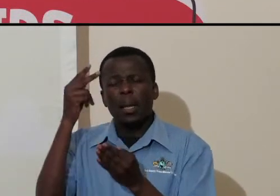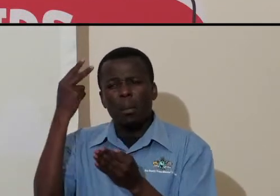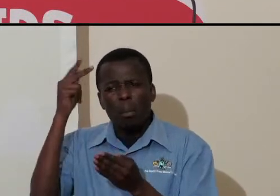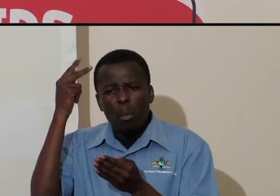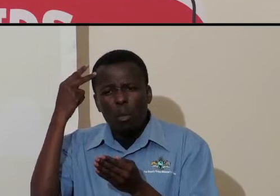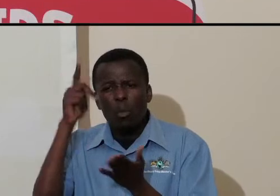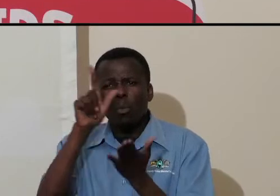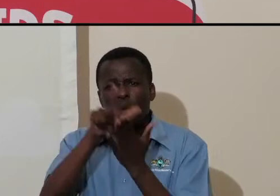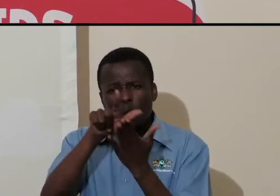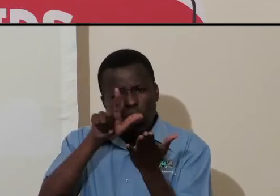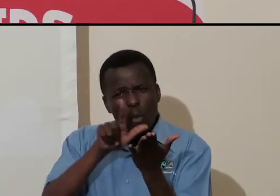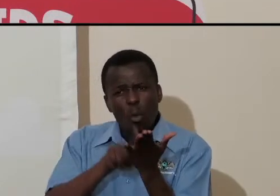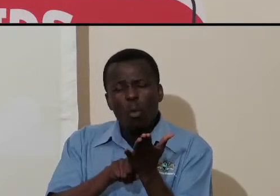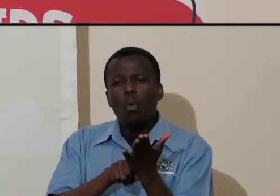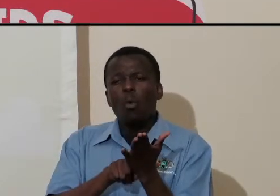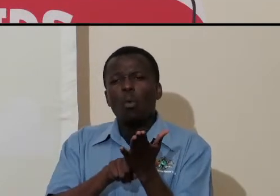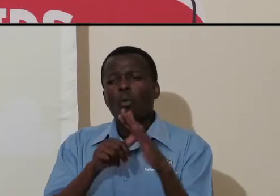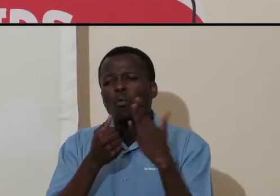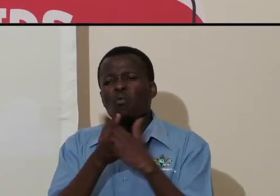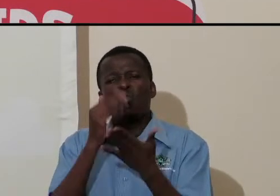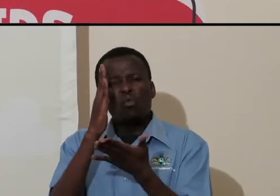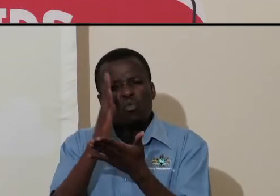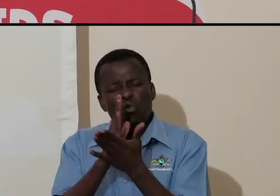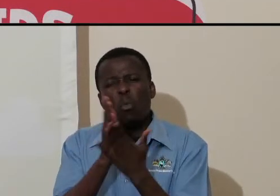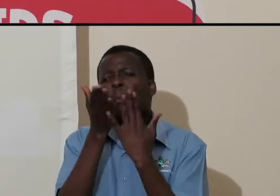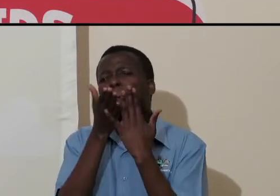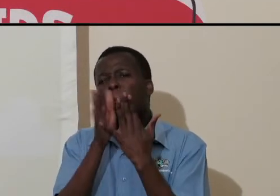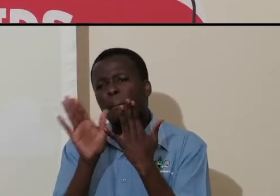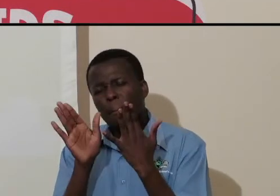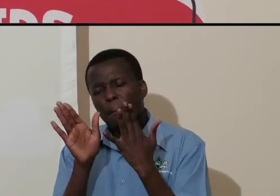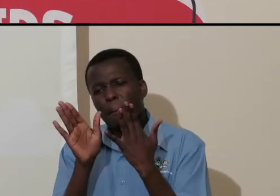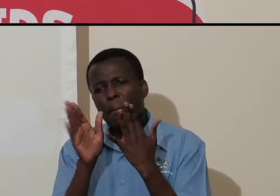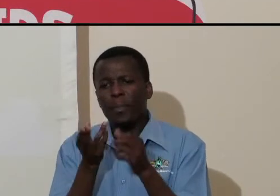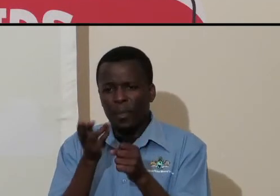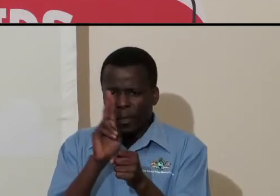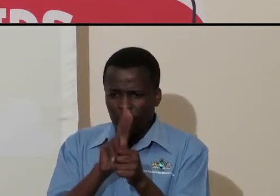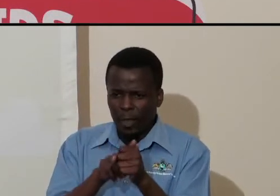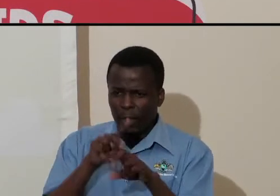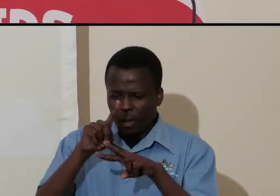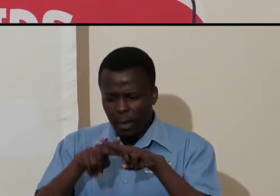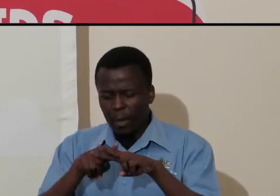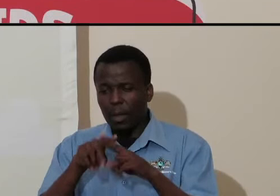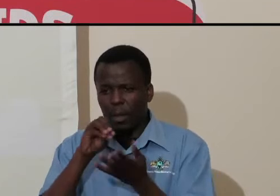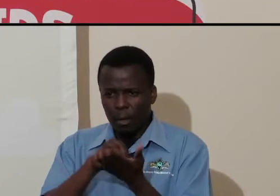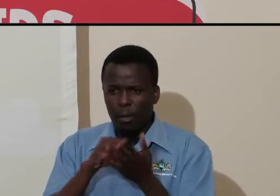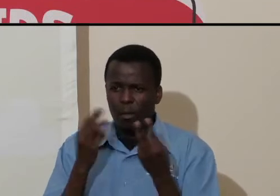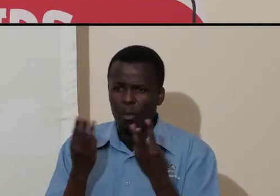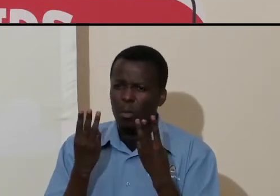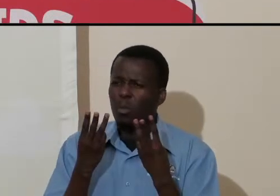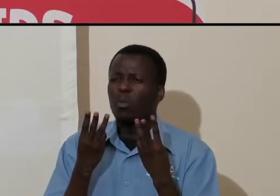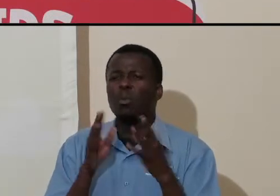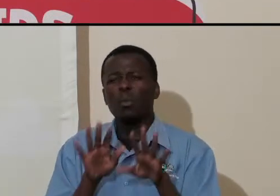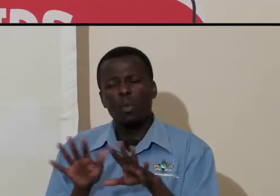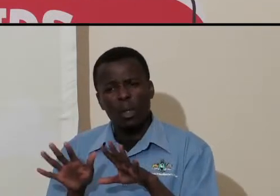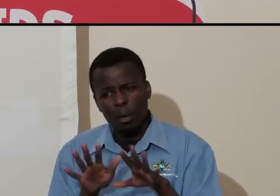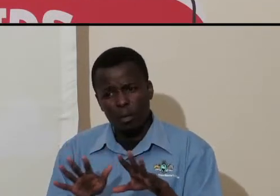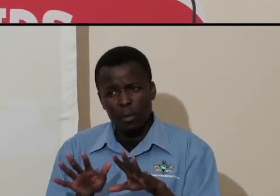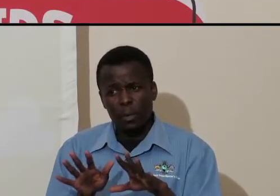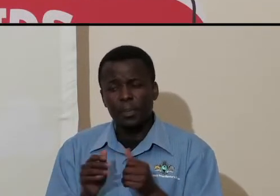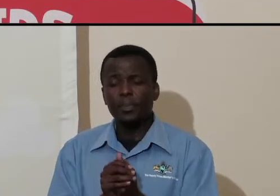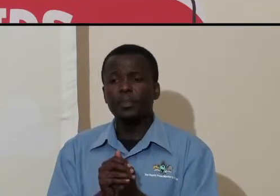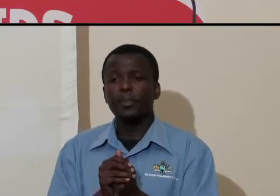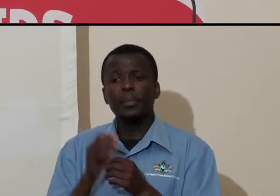practices that block the effective responses to HIV. Member states are also urged to enhance global